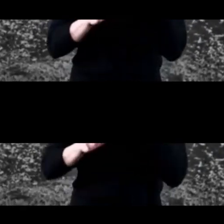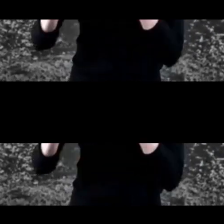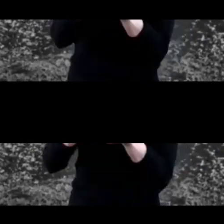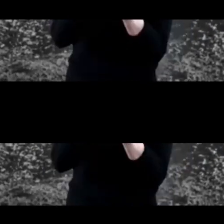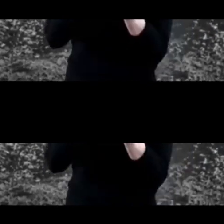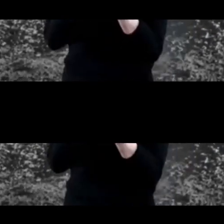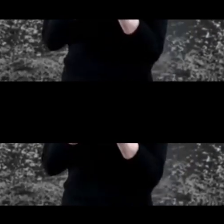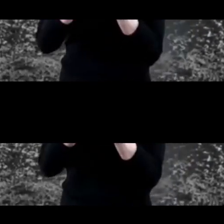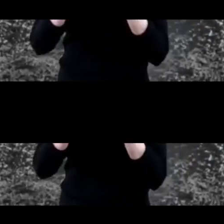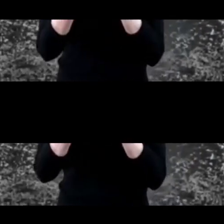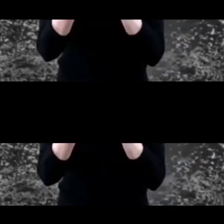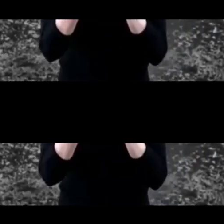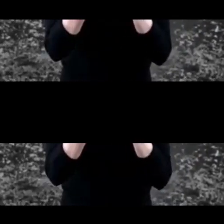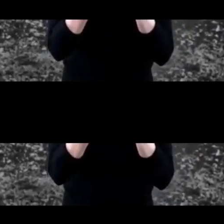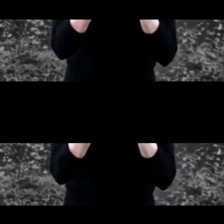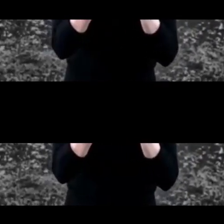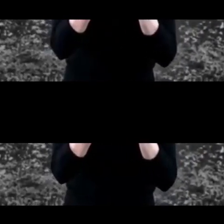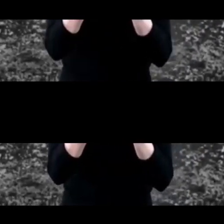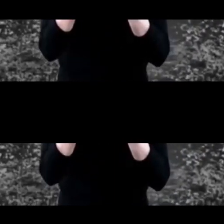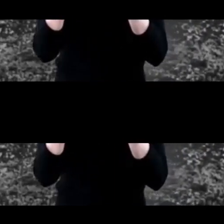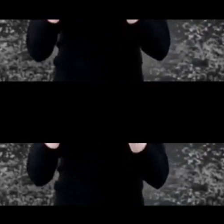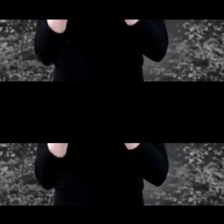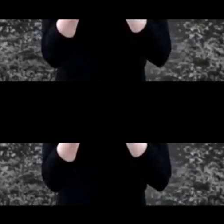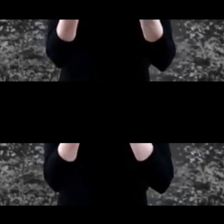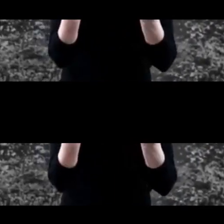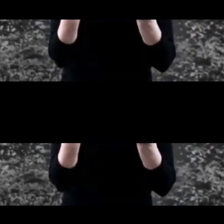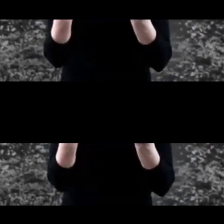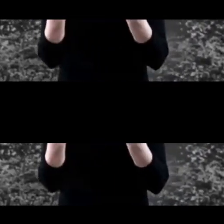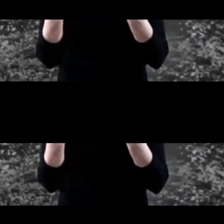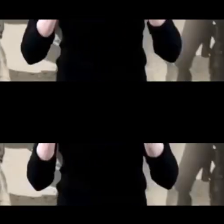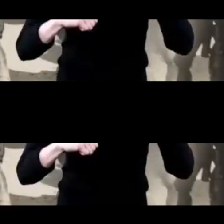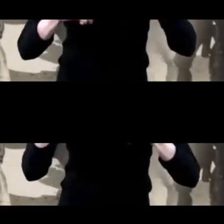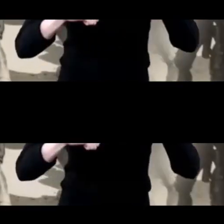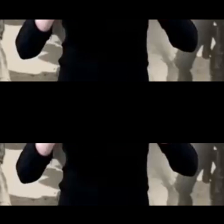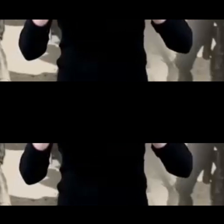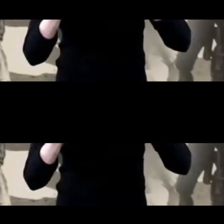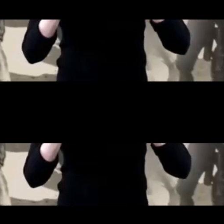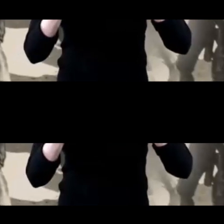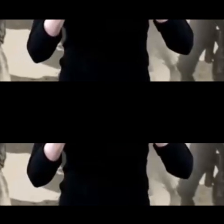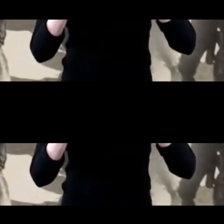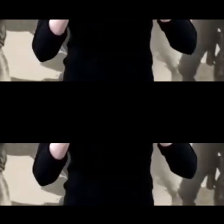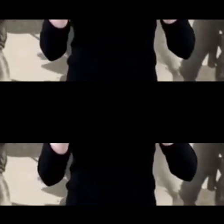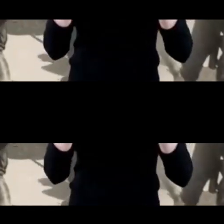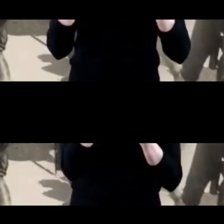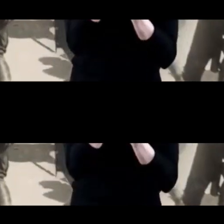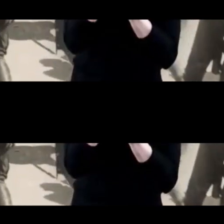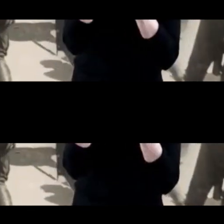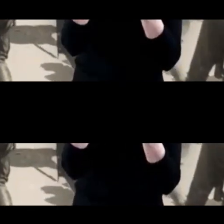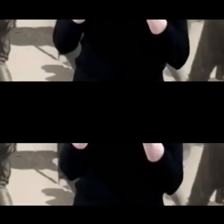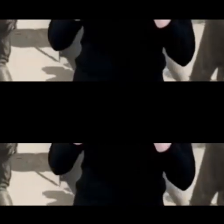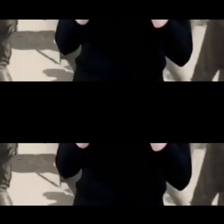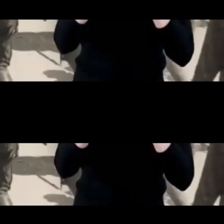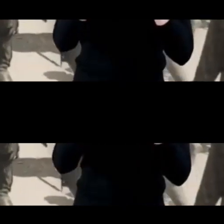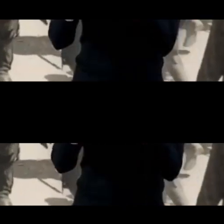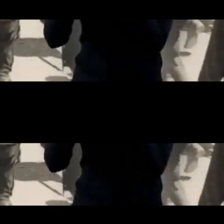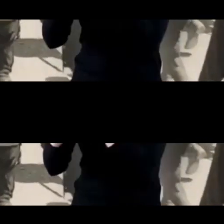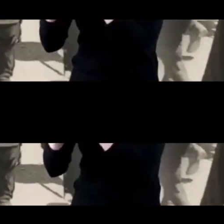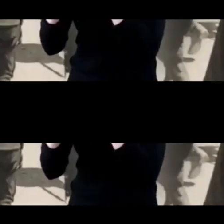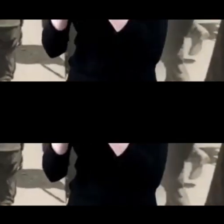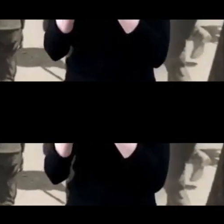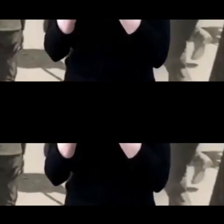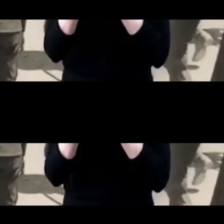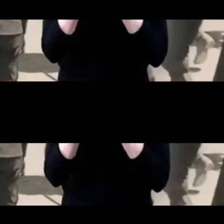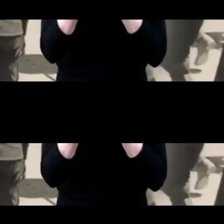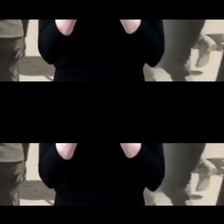the region began aligning themselves and taking sides. They would poise themselves with a group of countries they felt